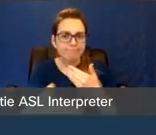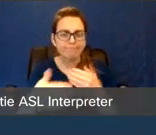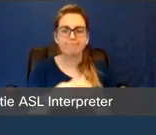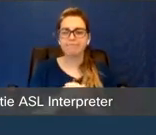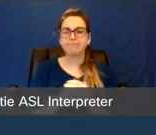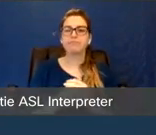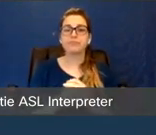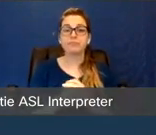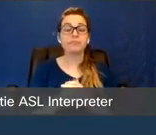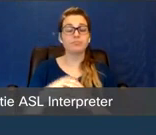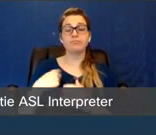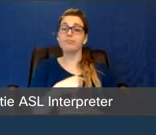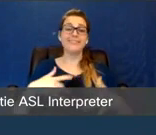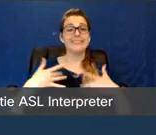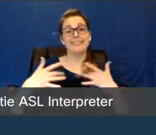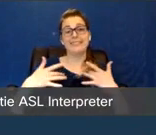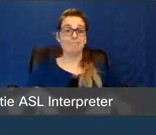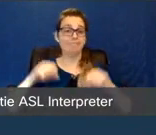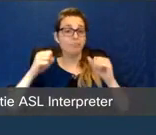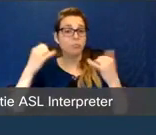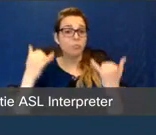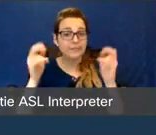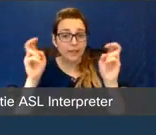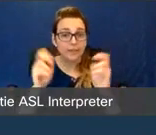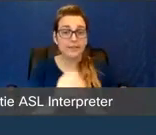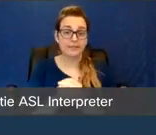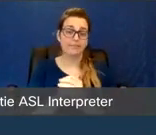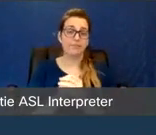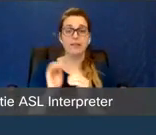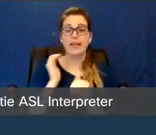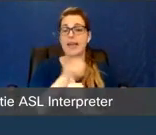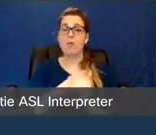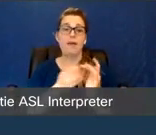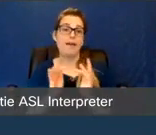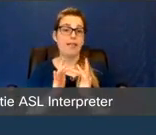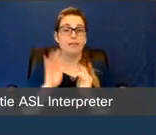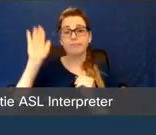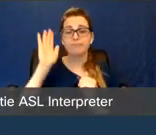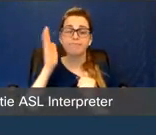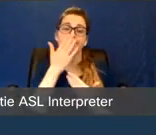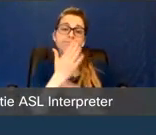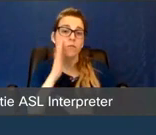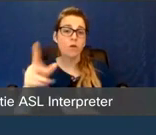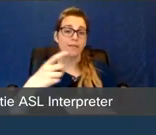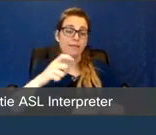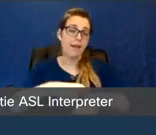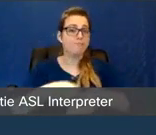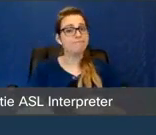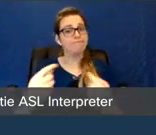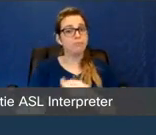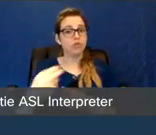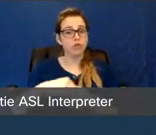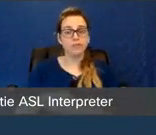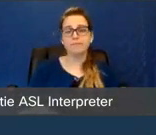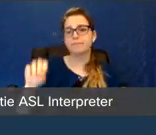we're very excited about today's VLC and appreciate you taking time to participate. SAMHSA is interested